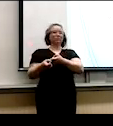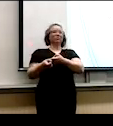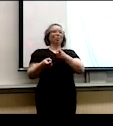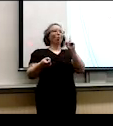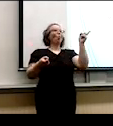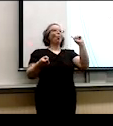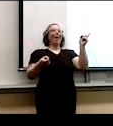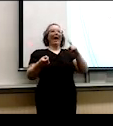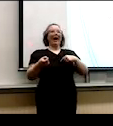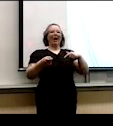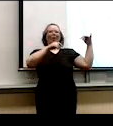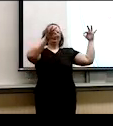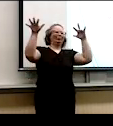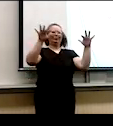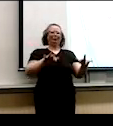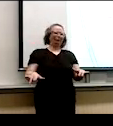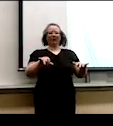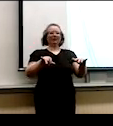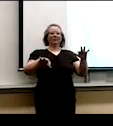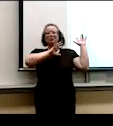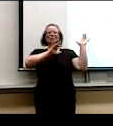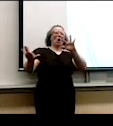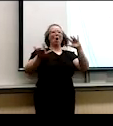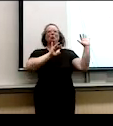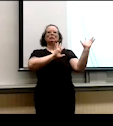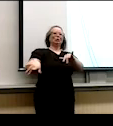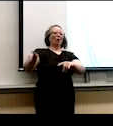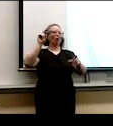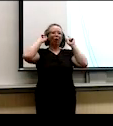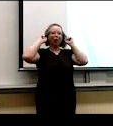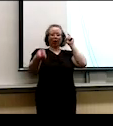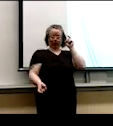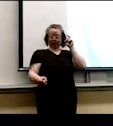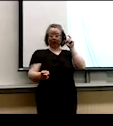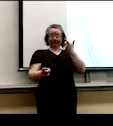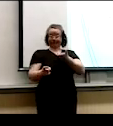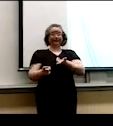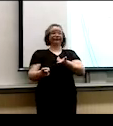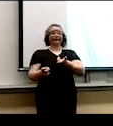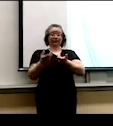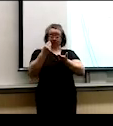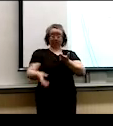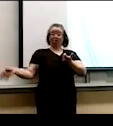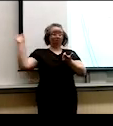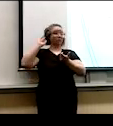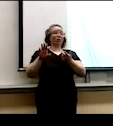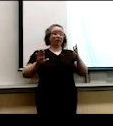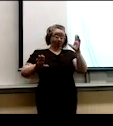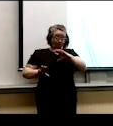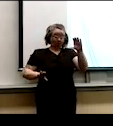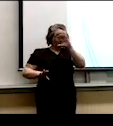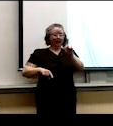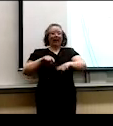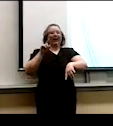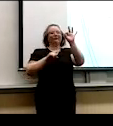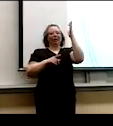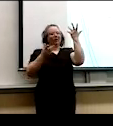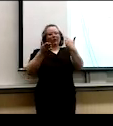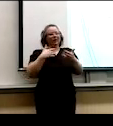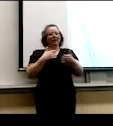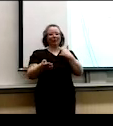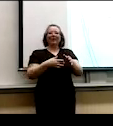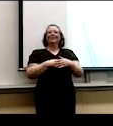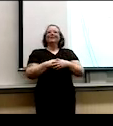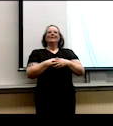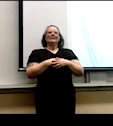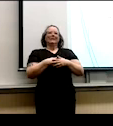Hospital. Haven't found it yet. And anyway, and who's aware of